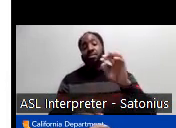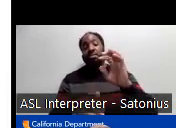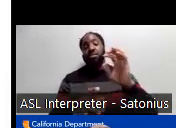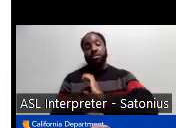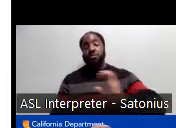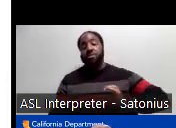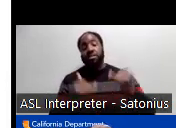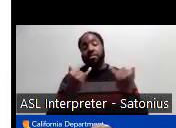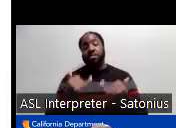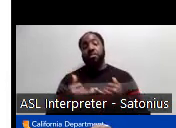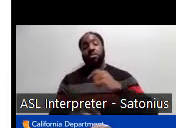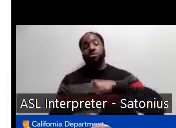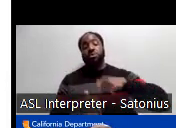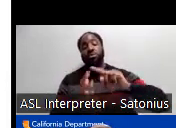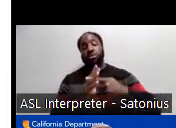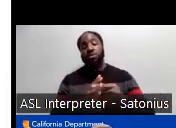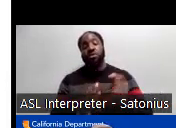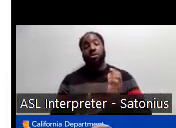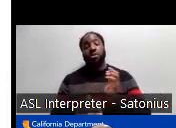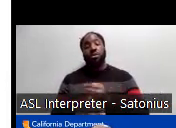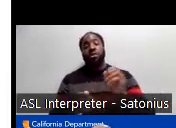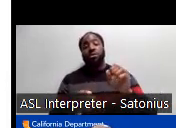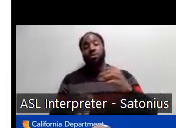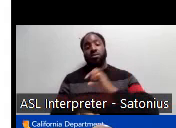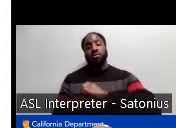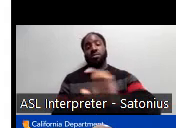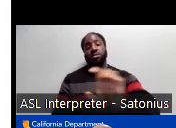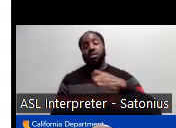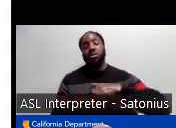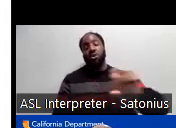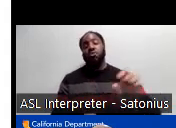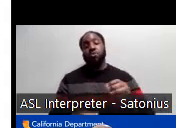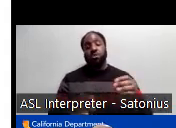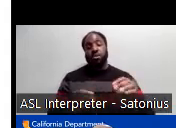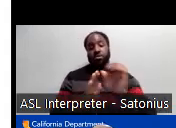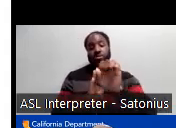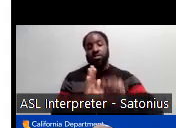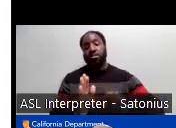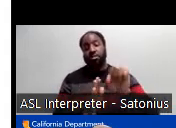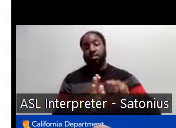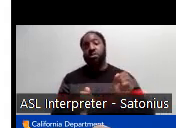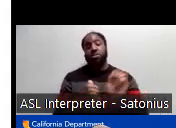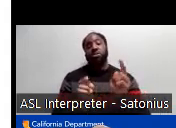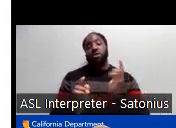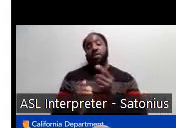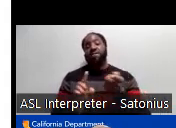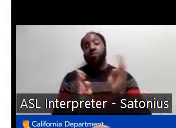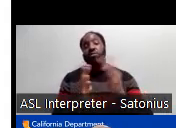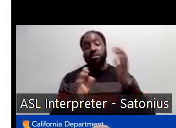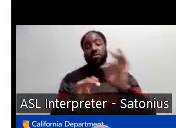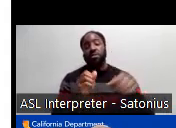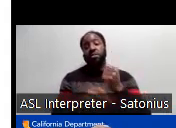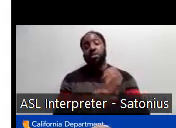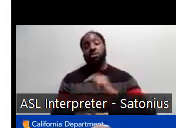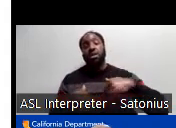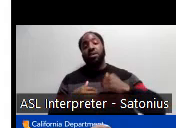Today, we start off our stakeholder season with your first official meeting of the year. We have a packed